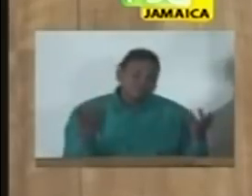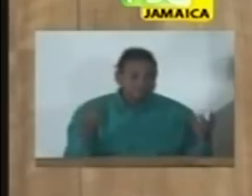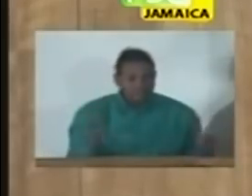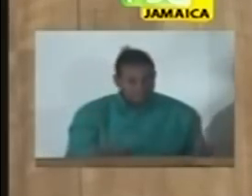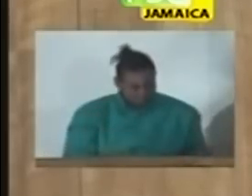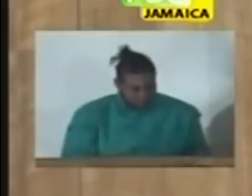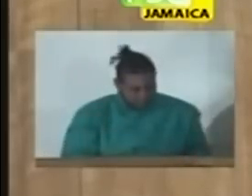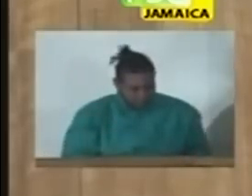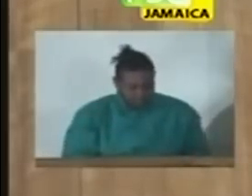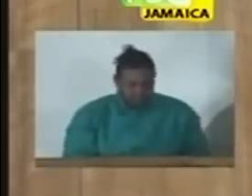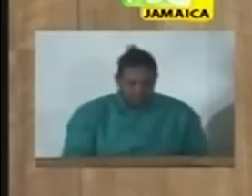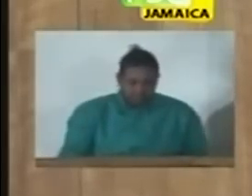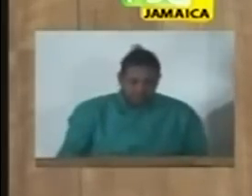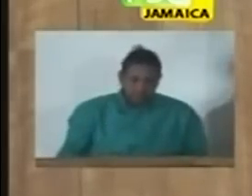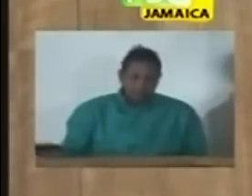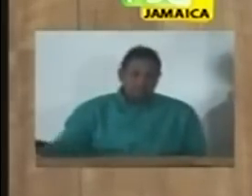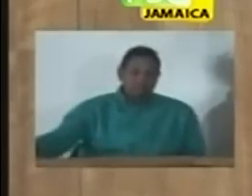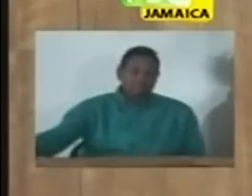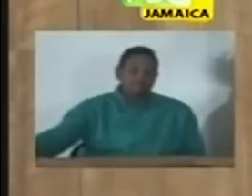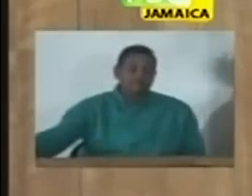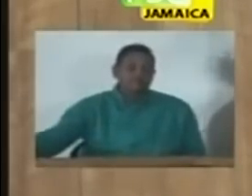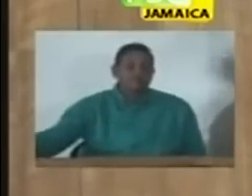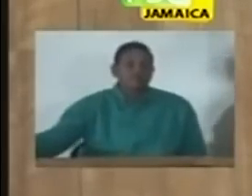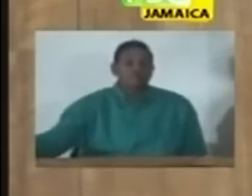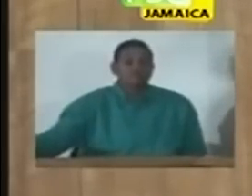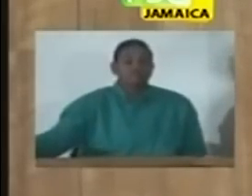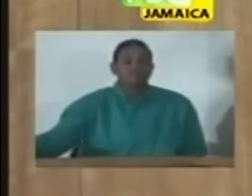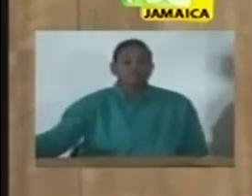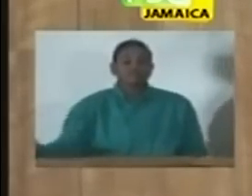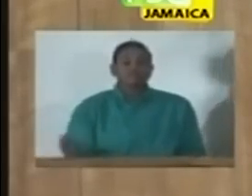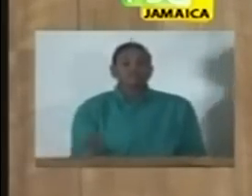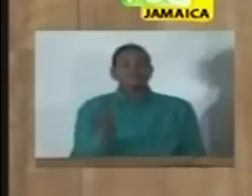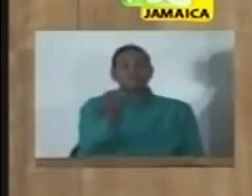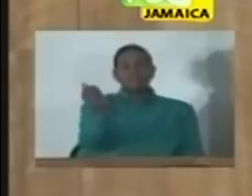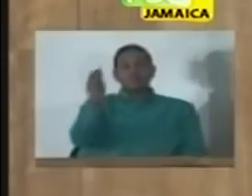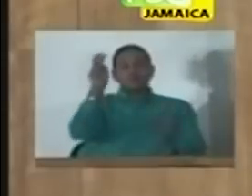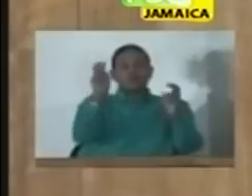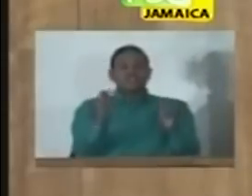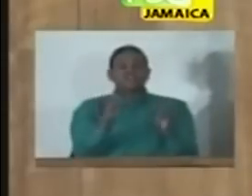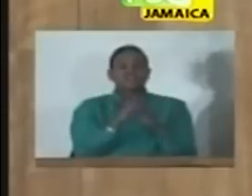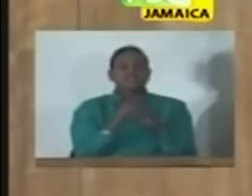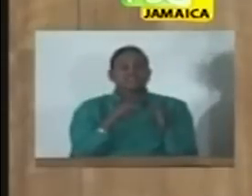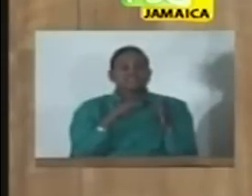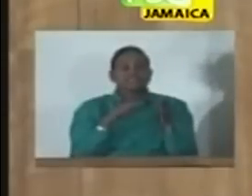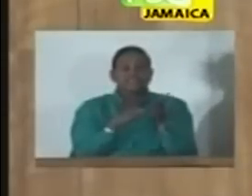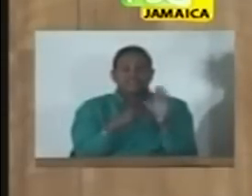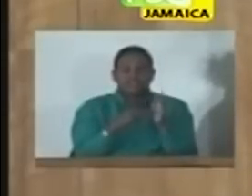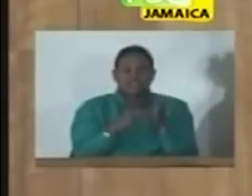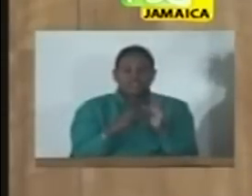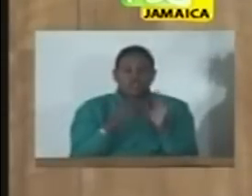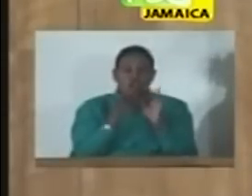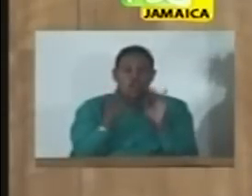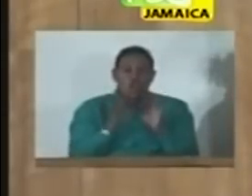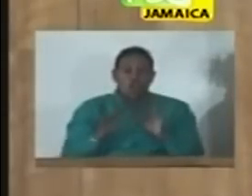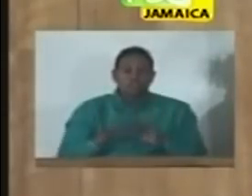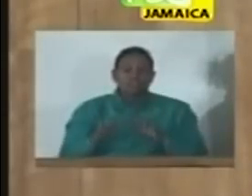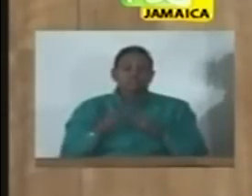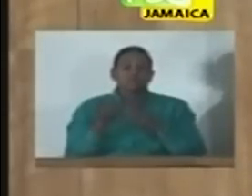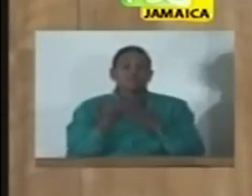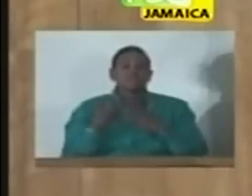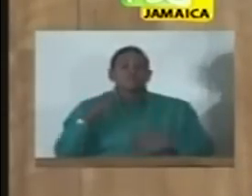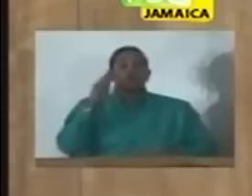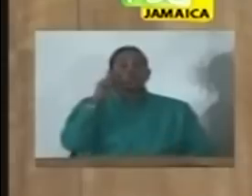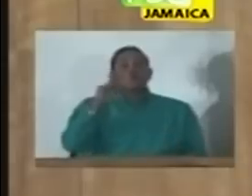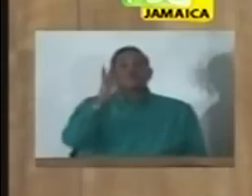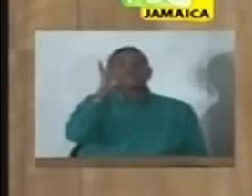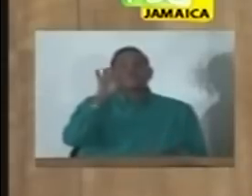Mr. President, I just want to point out a few issues in the definition clause. But before that, I want to look at